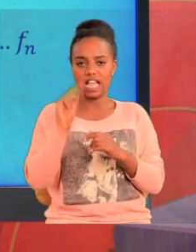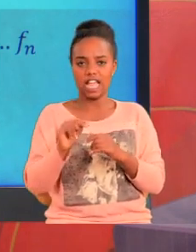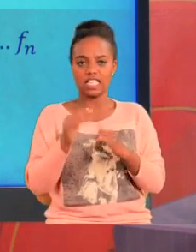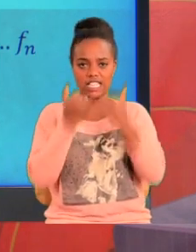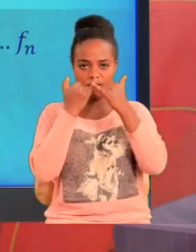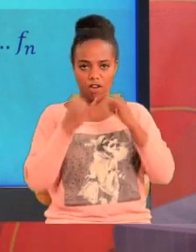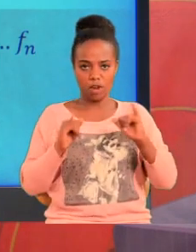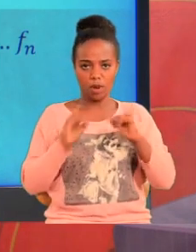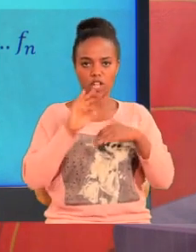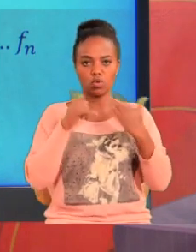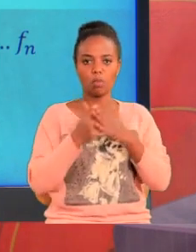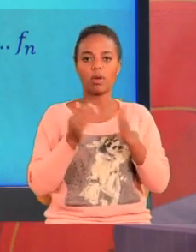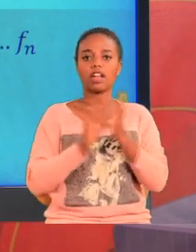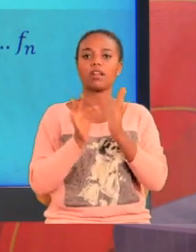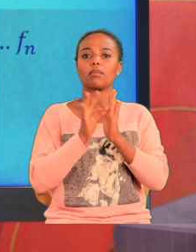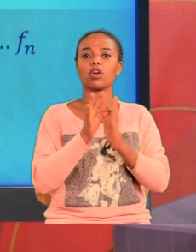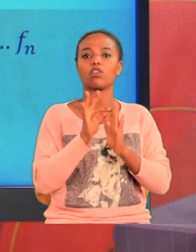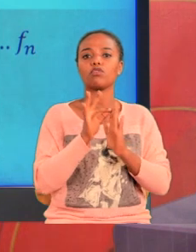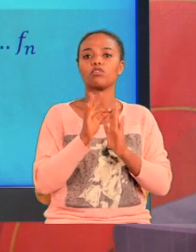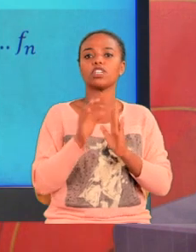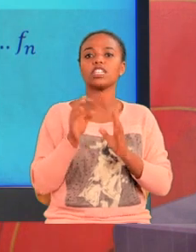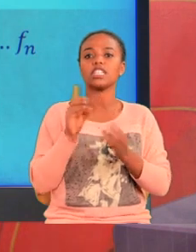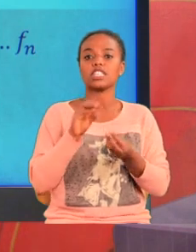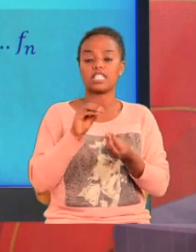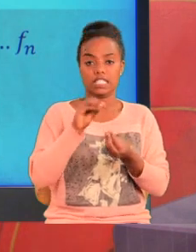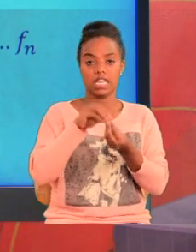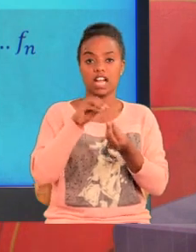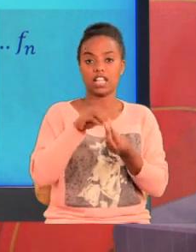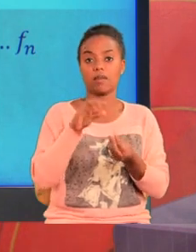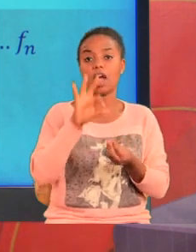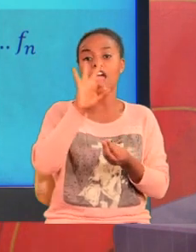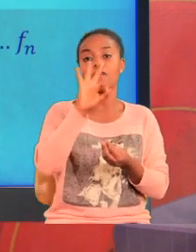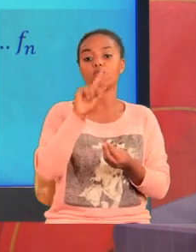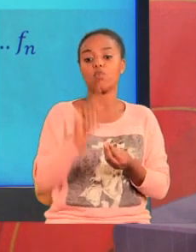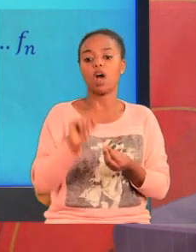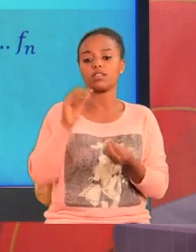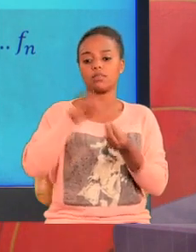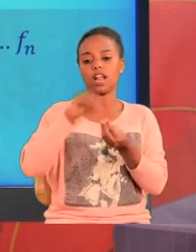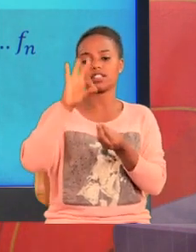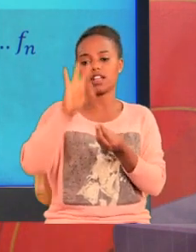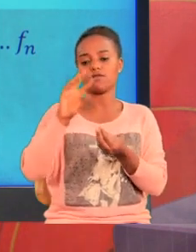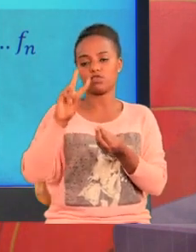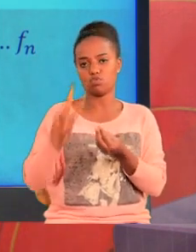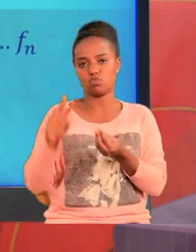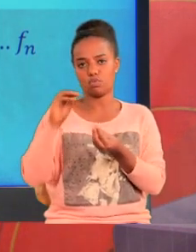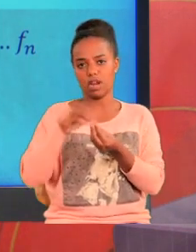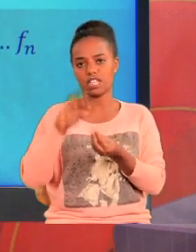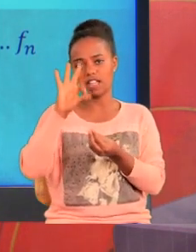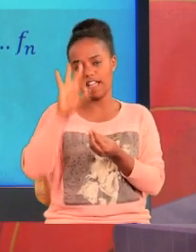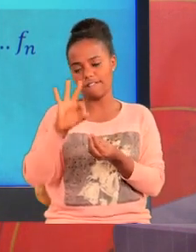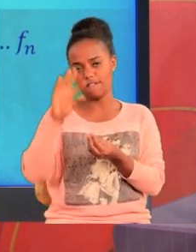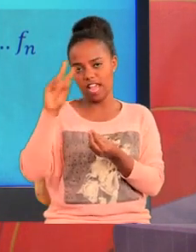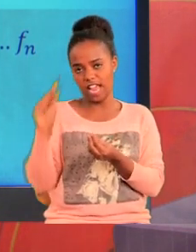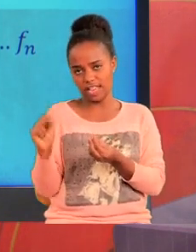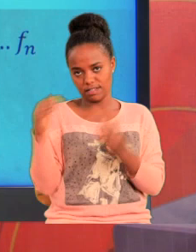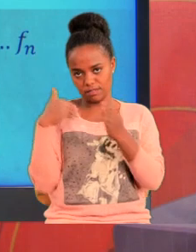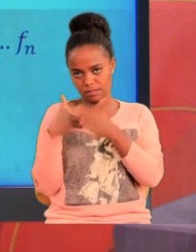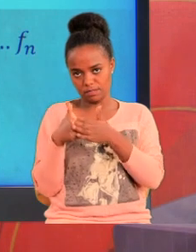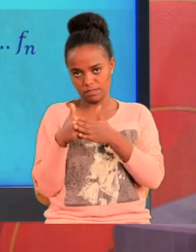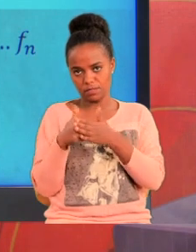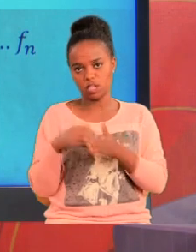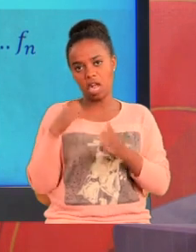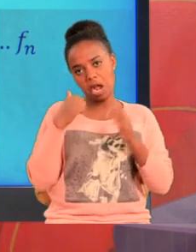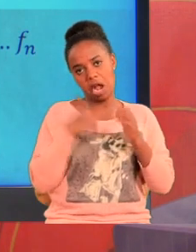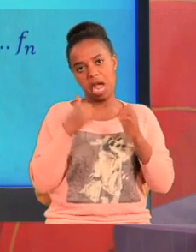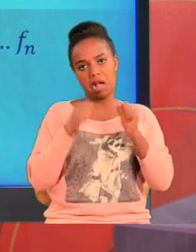number of data. The total number of data is the sum of the frequencies, f1 plus f2 plus up to fn. I can